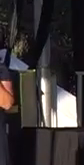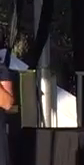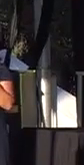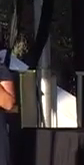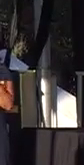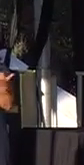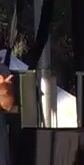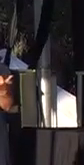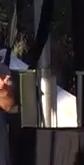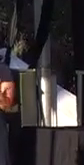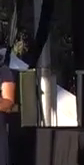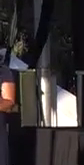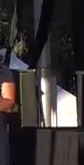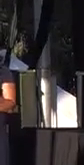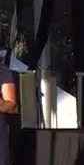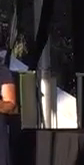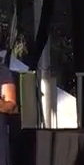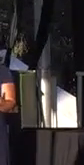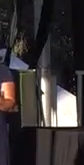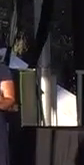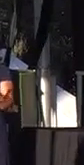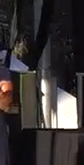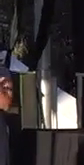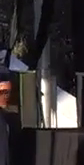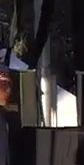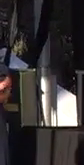it. And let's think about this cup as my disability.